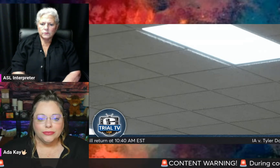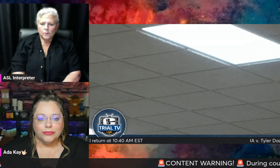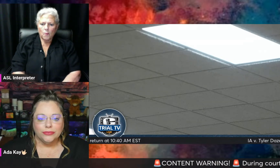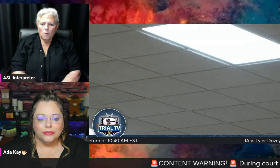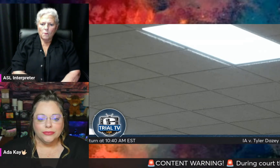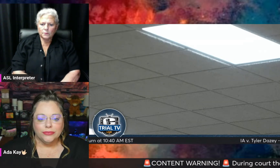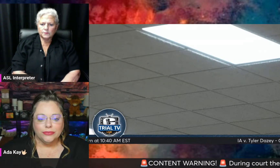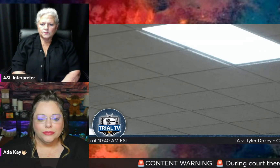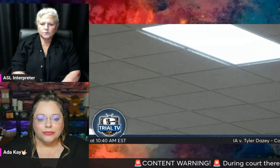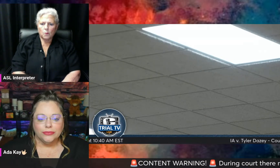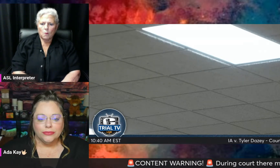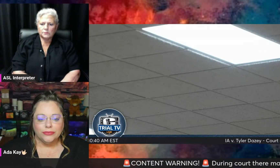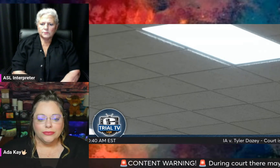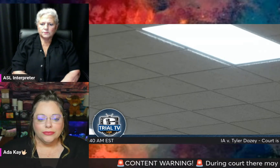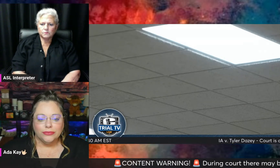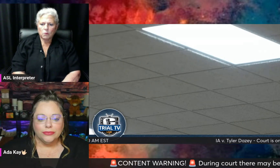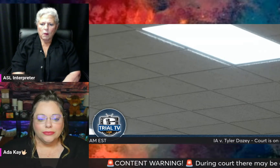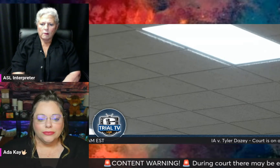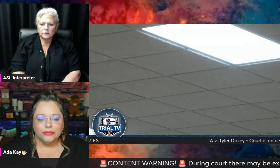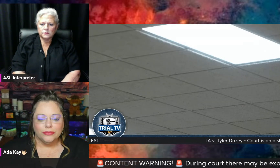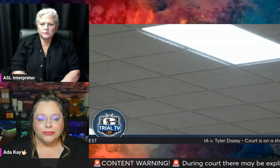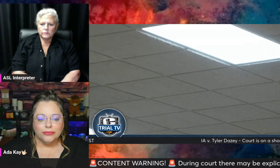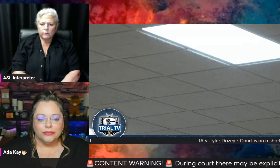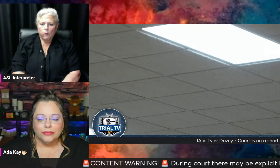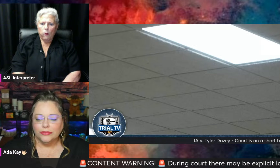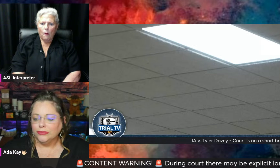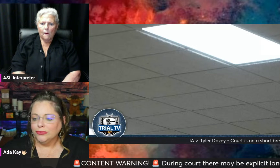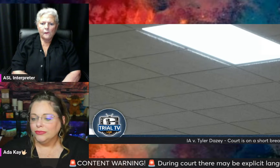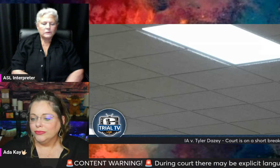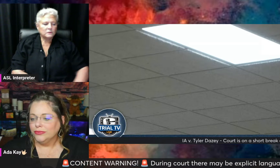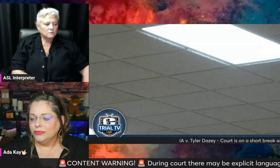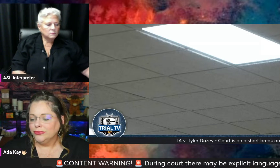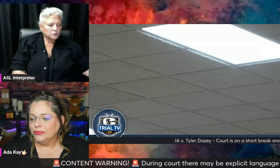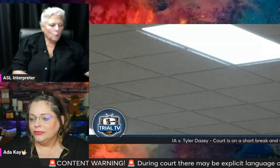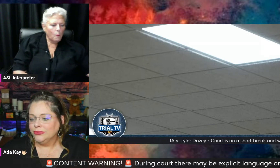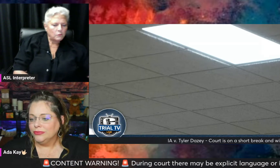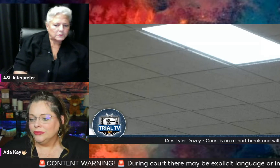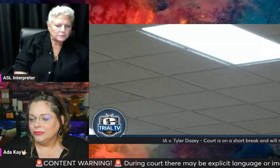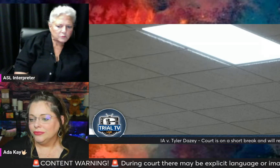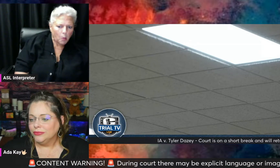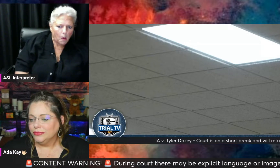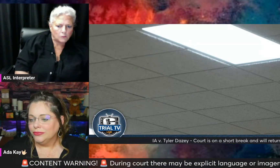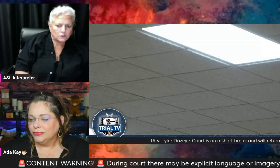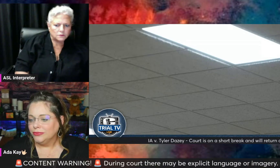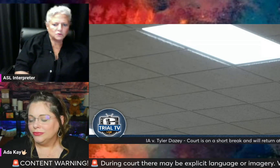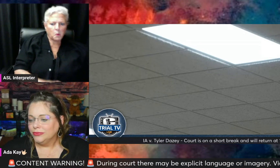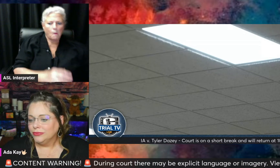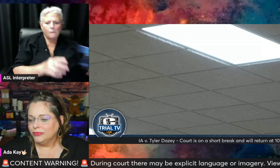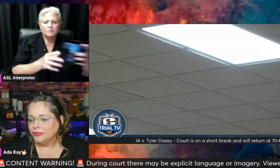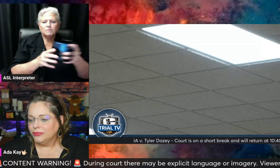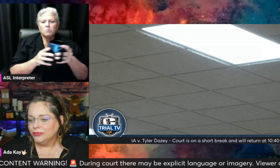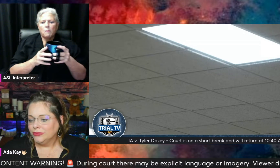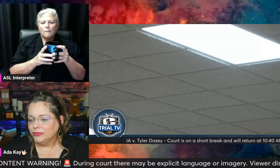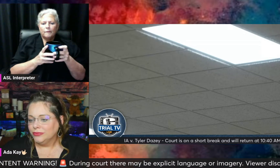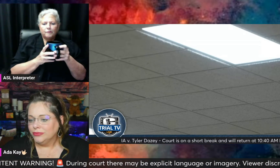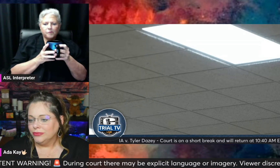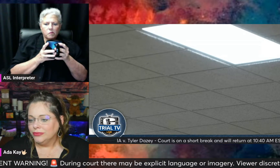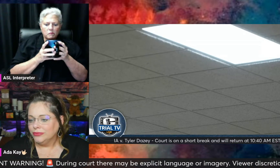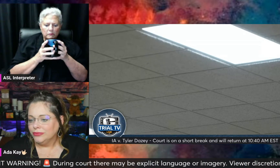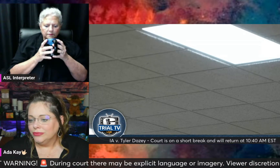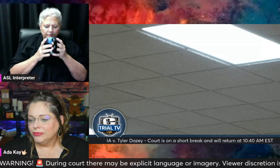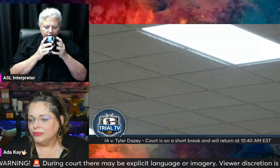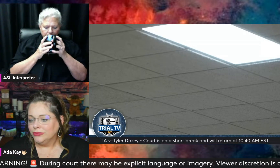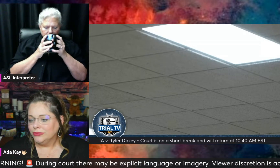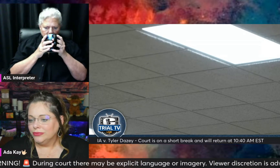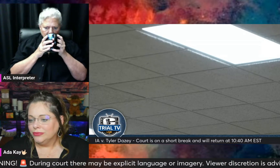okay, yes, If that works for you, then you don't have to sign off and they sign back on a different computer. yes, that will work fine.